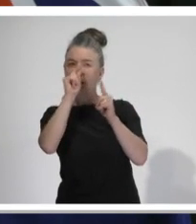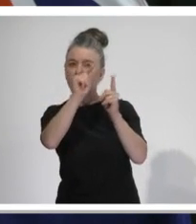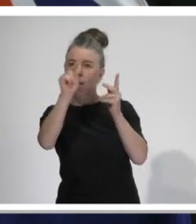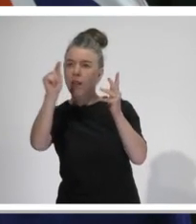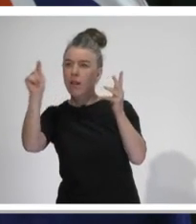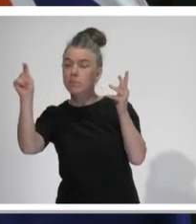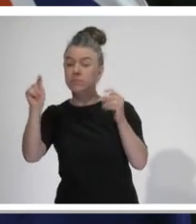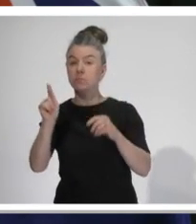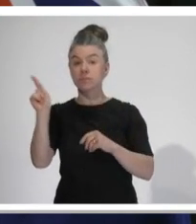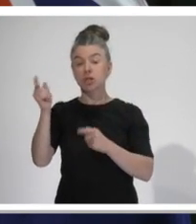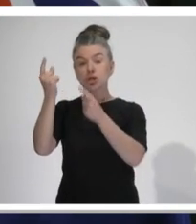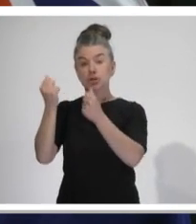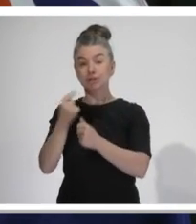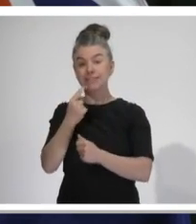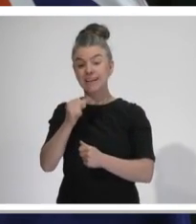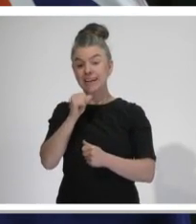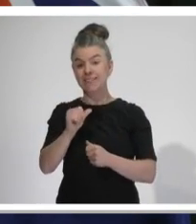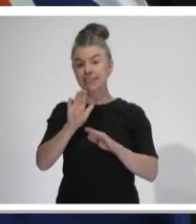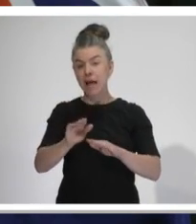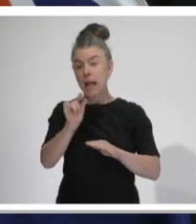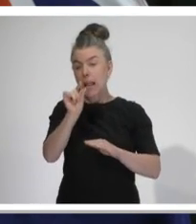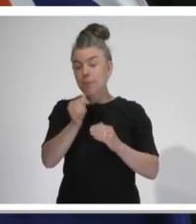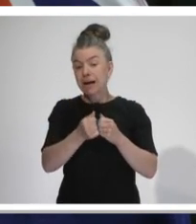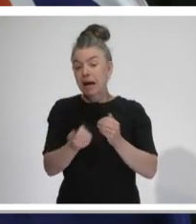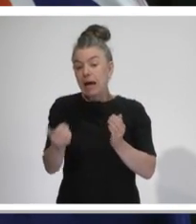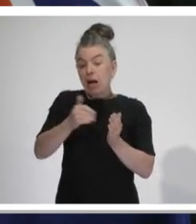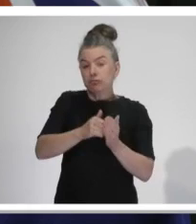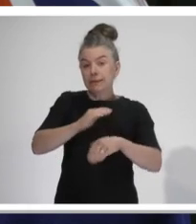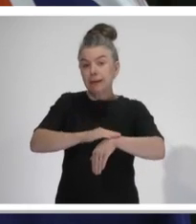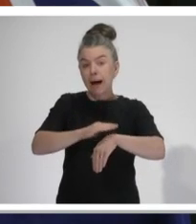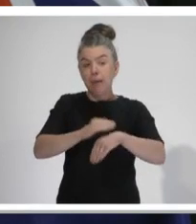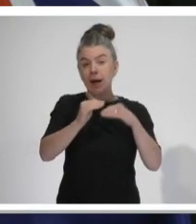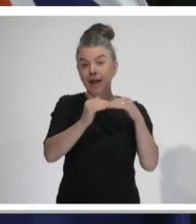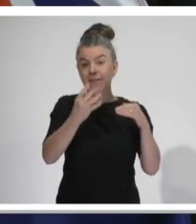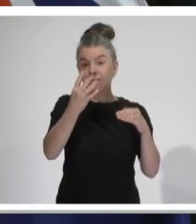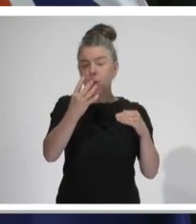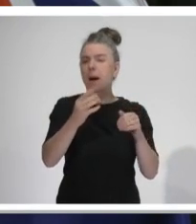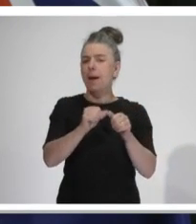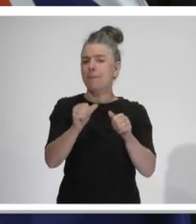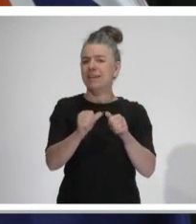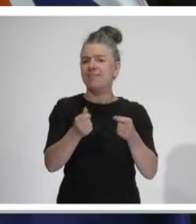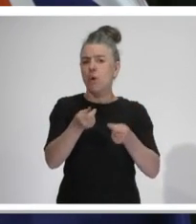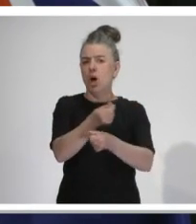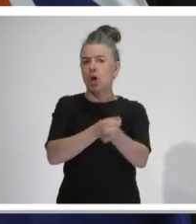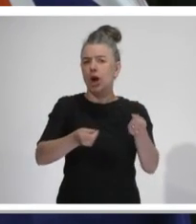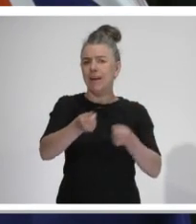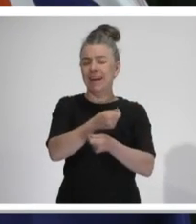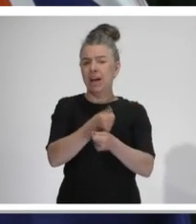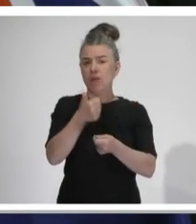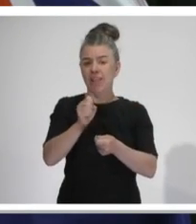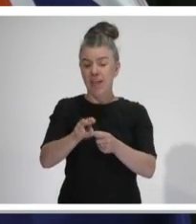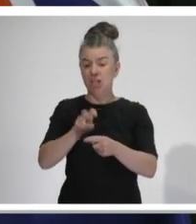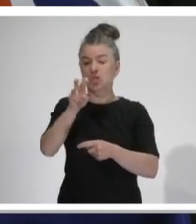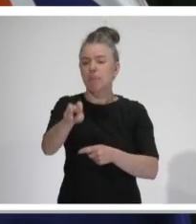level 4 or level 3 is ultimately better for the economy than an early exit and a potential return to lockdown later